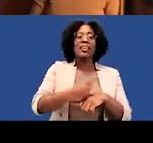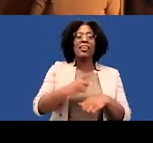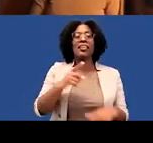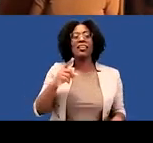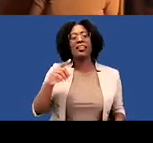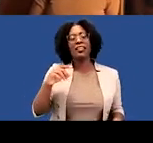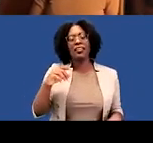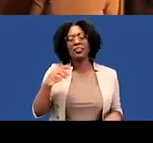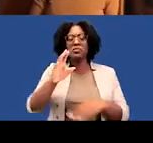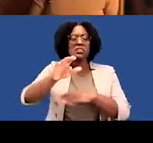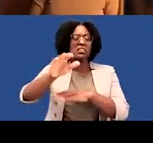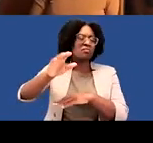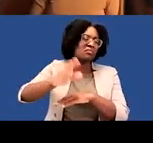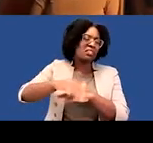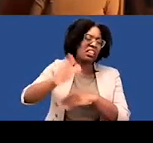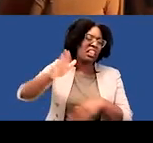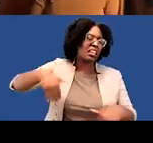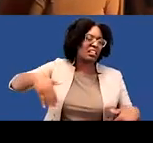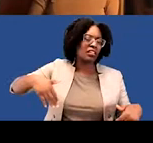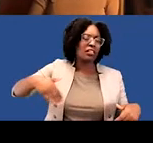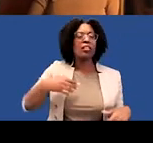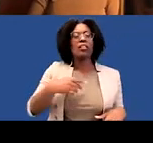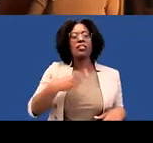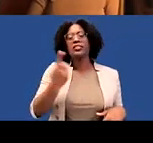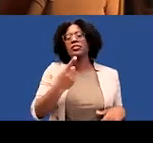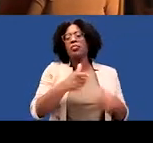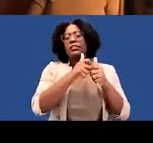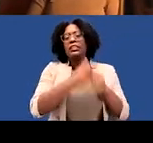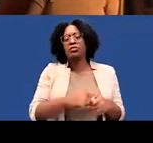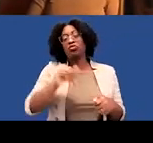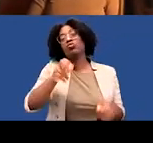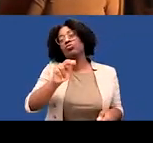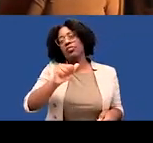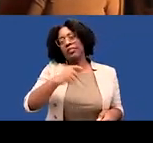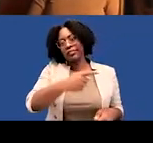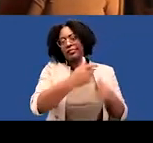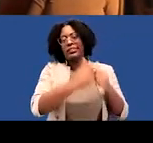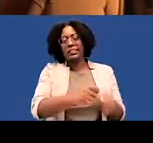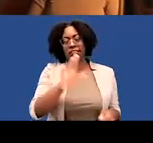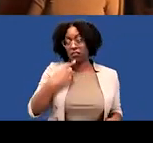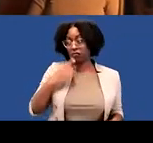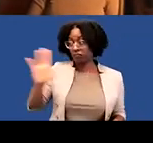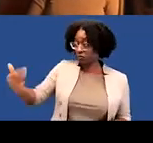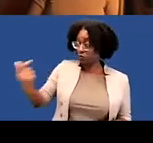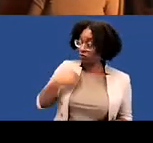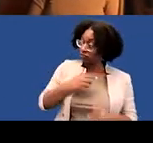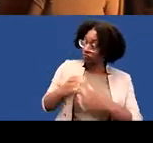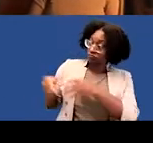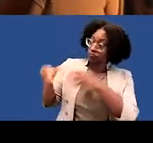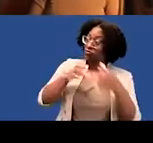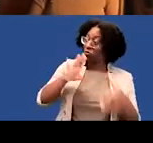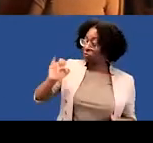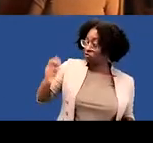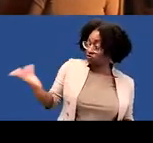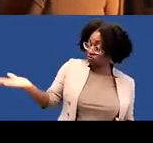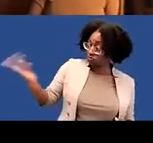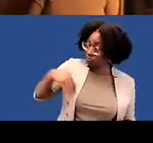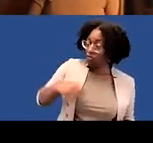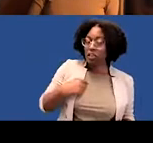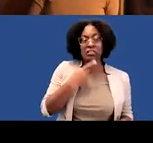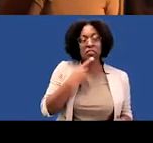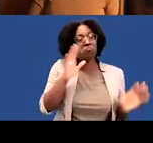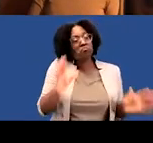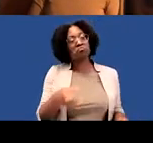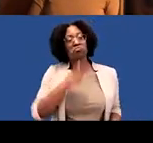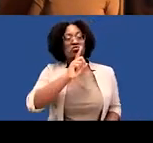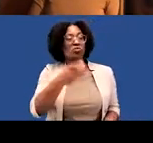the morning and said, "I'm going to the beach. Are you coming?" And I said, I'll be there. I don't know who's going to be there, but let's just go. I'll find you when I get there."